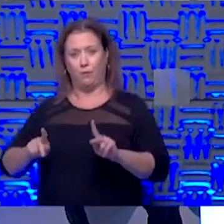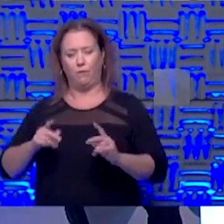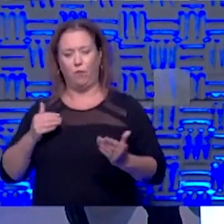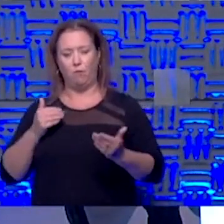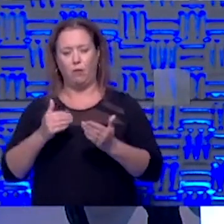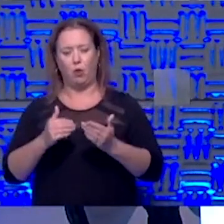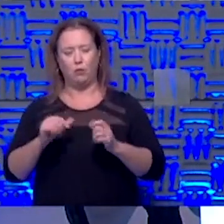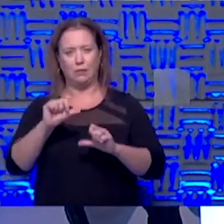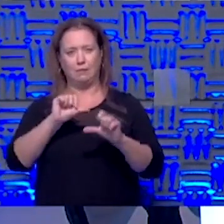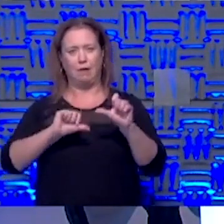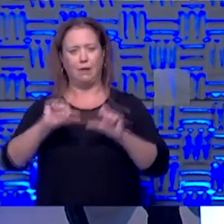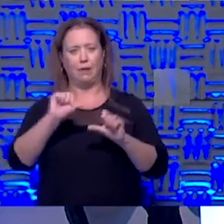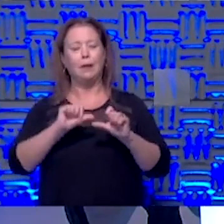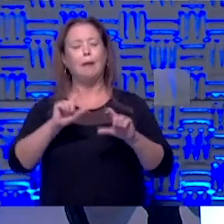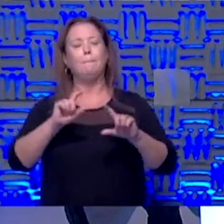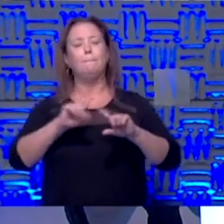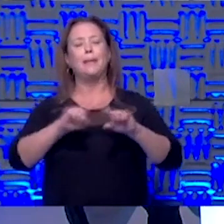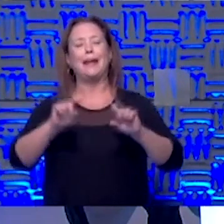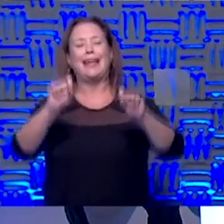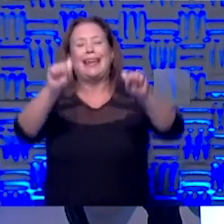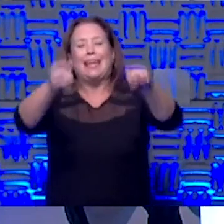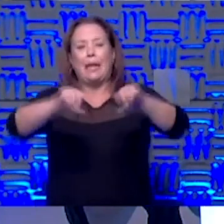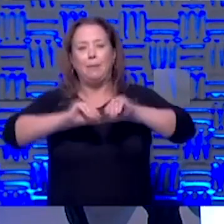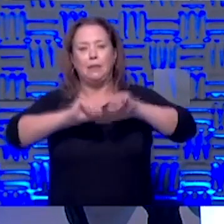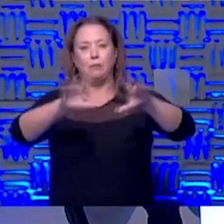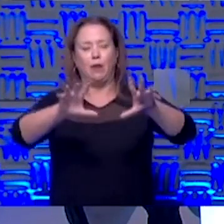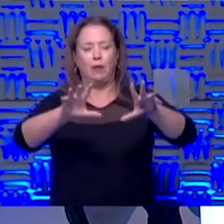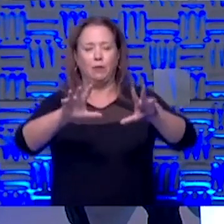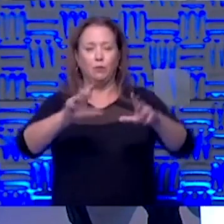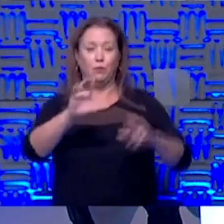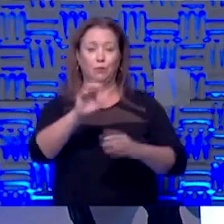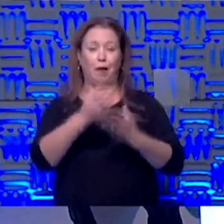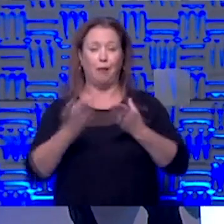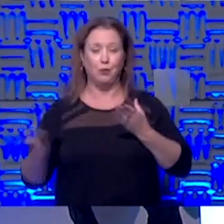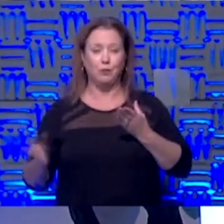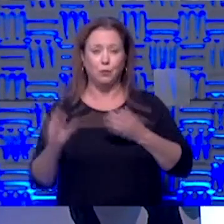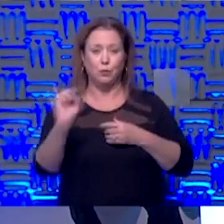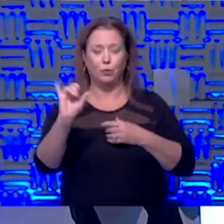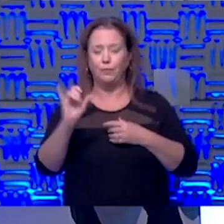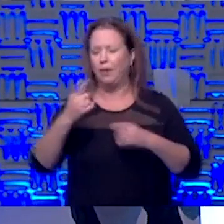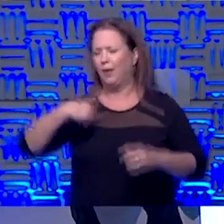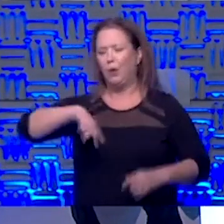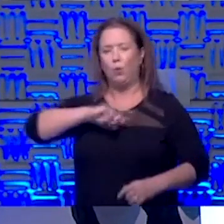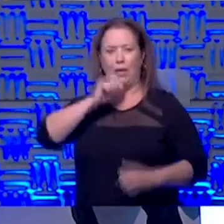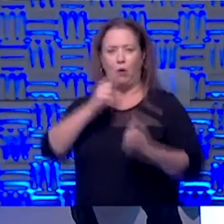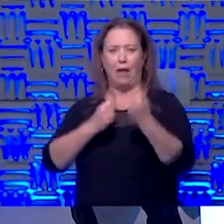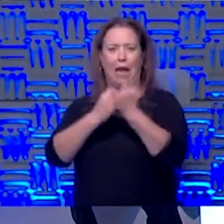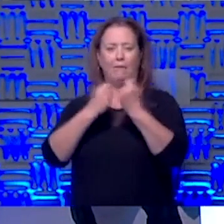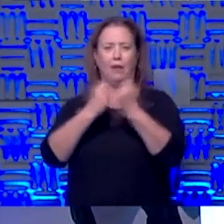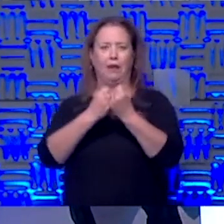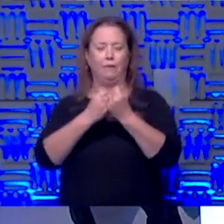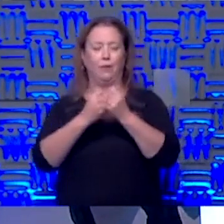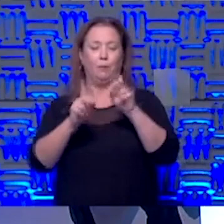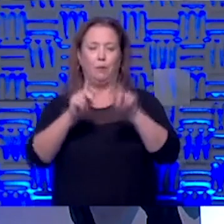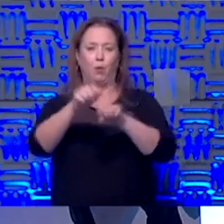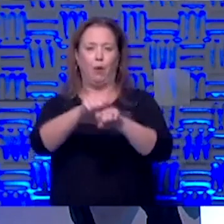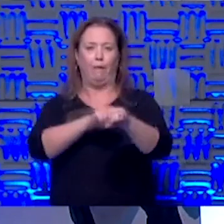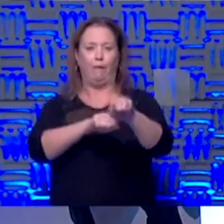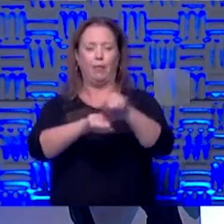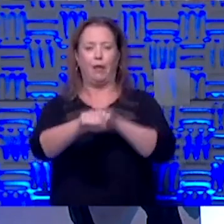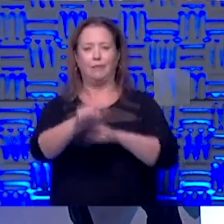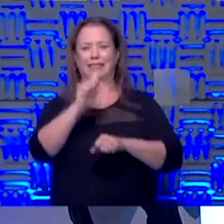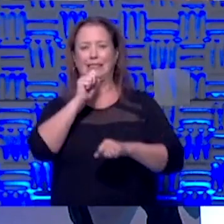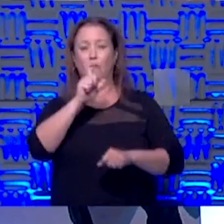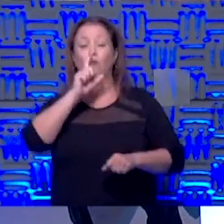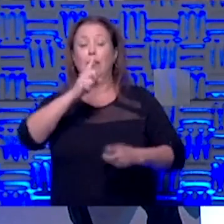through fomites or inanimate objects. And we are not a big advocates for people wearing gloves, because it's not